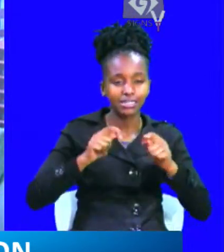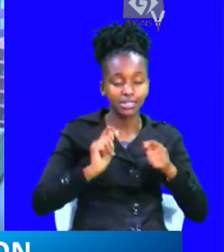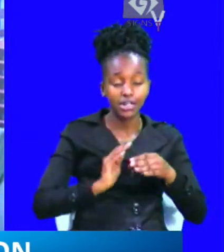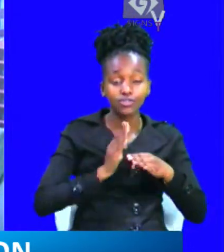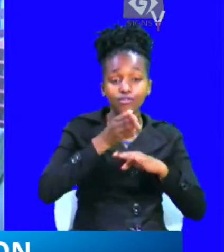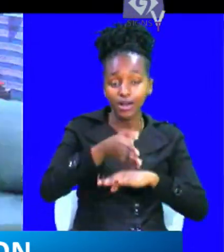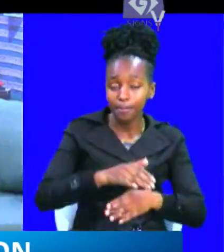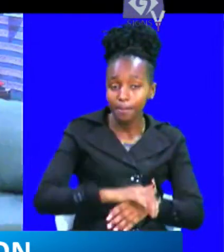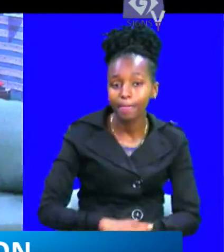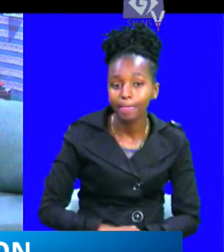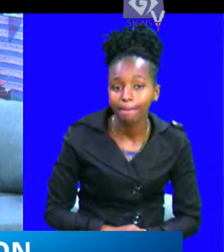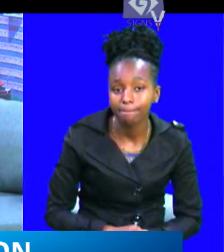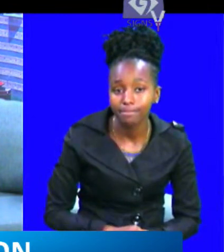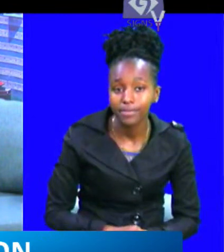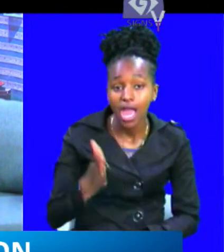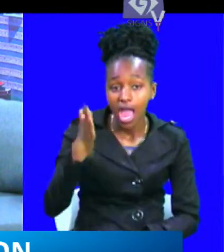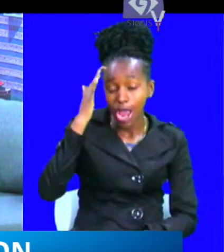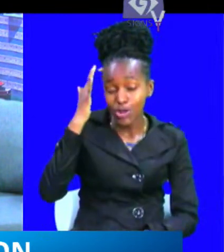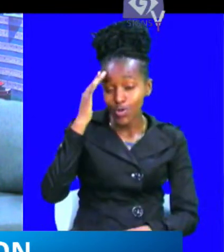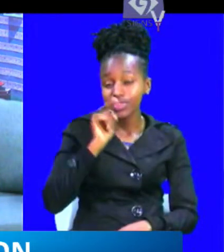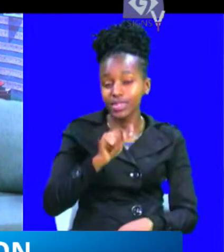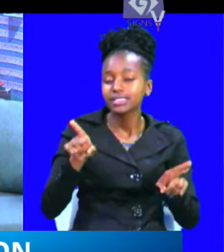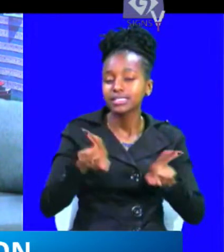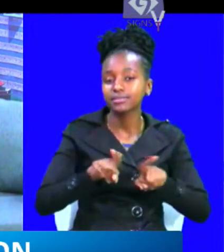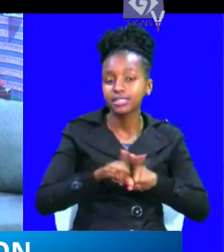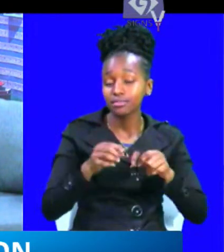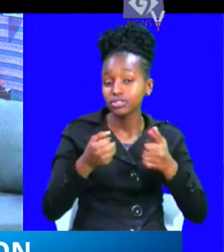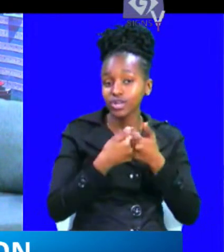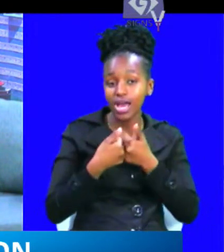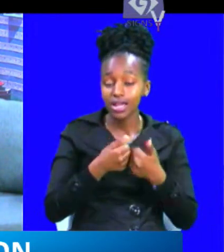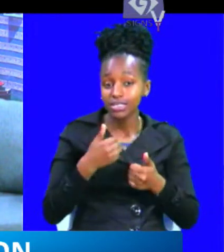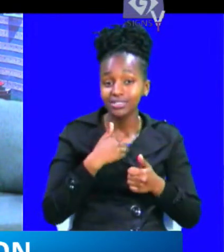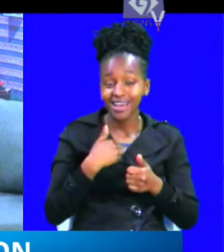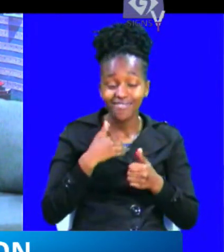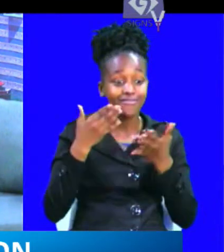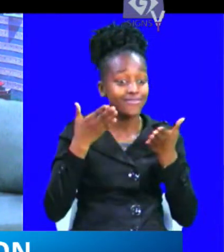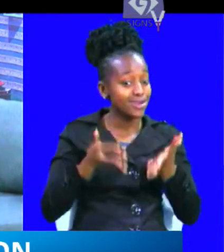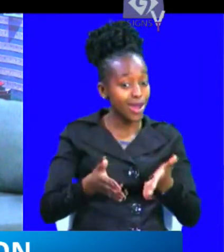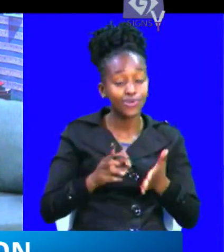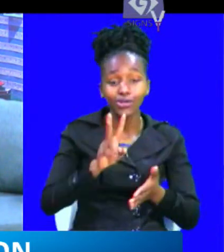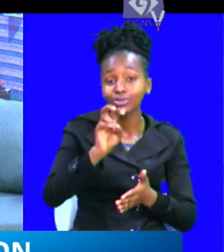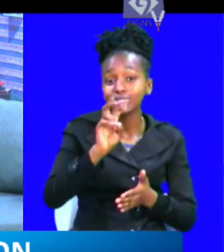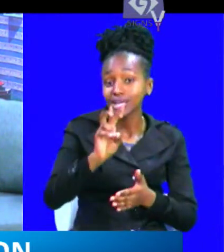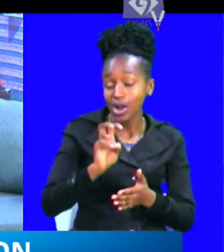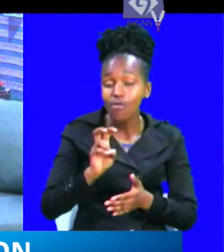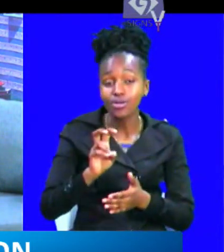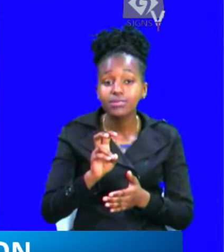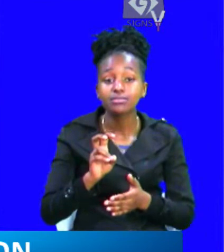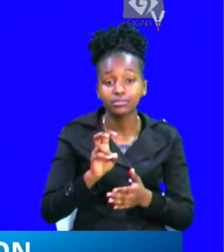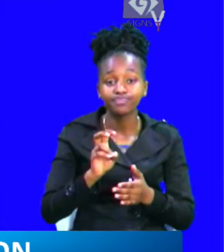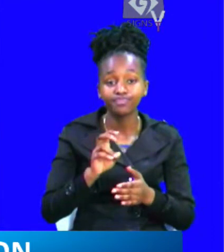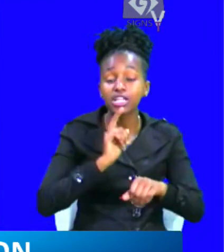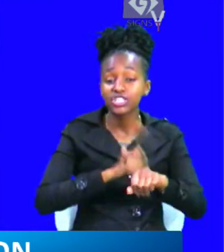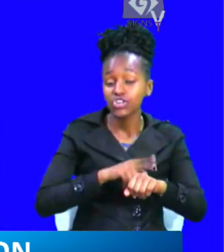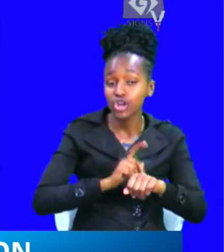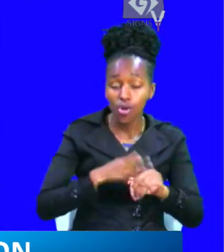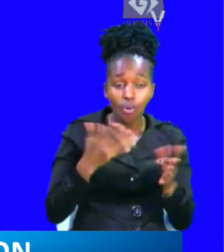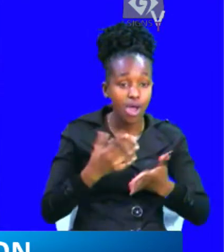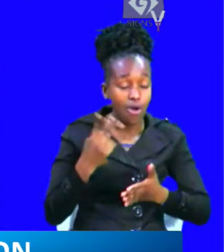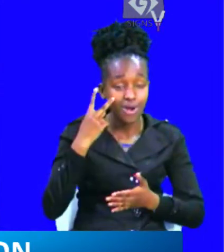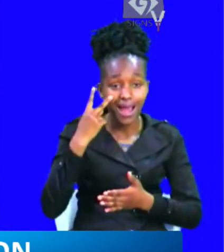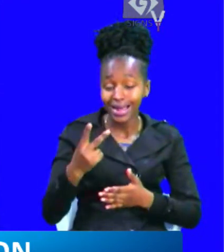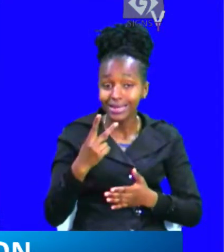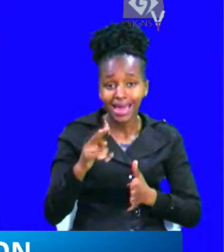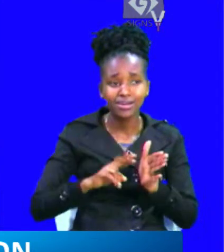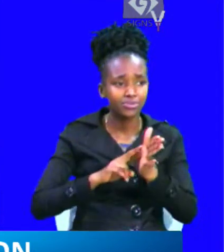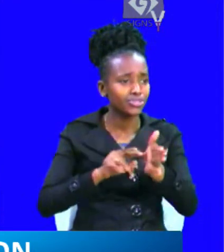And those challenges are still very much alive even in this 22nd century, where we look at representation even